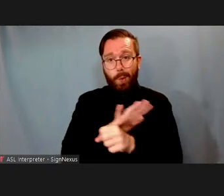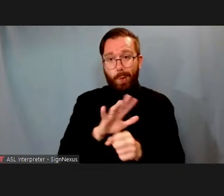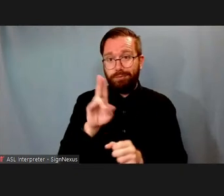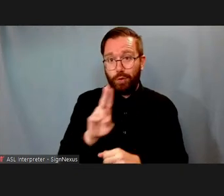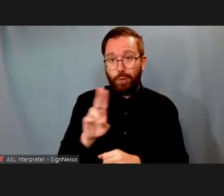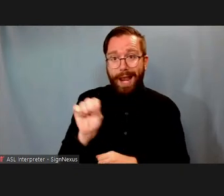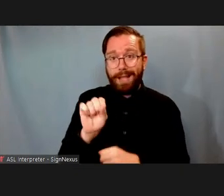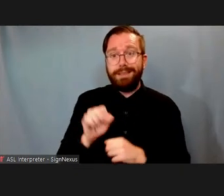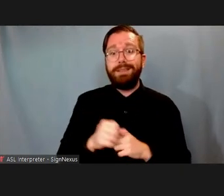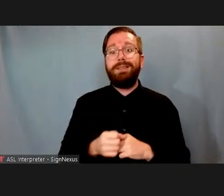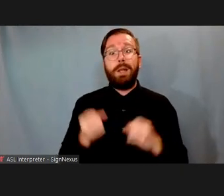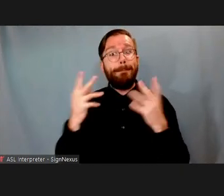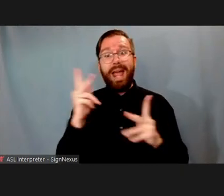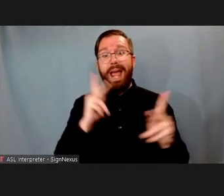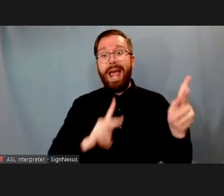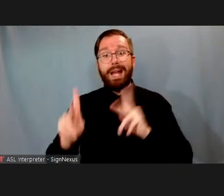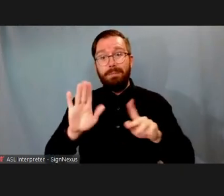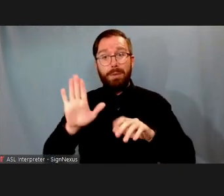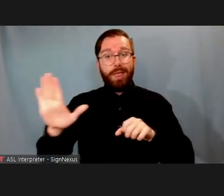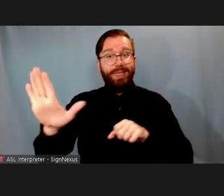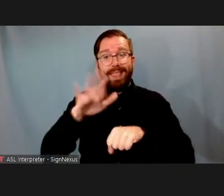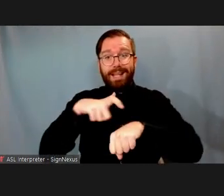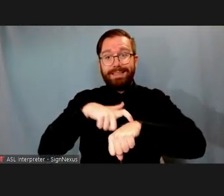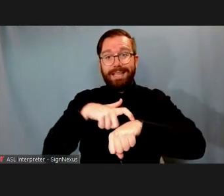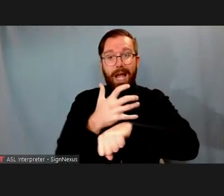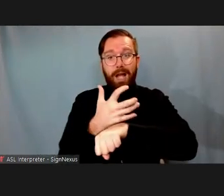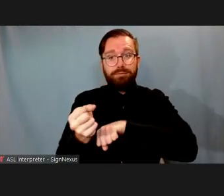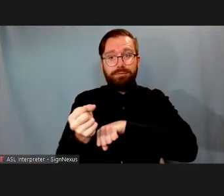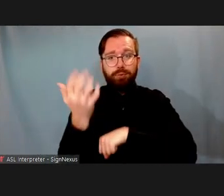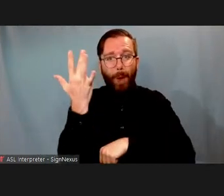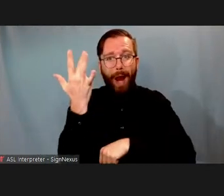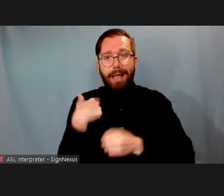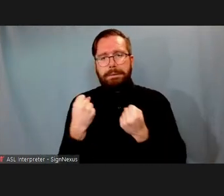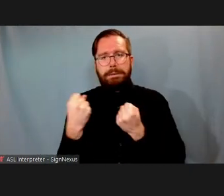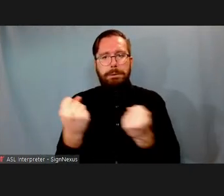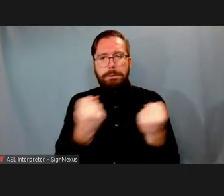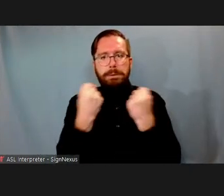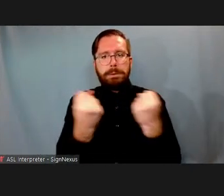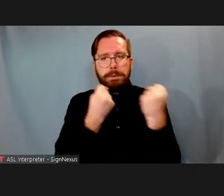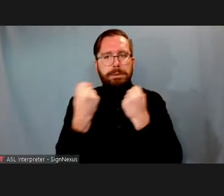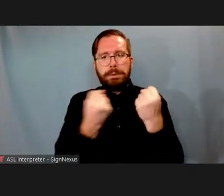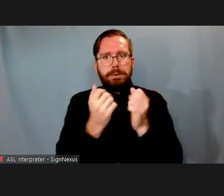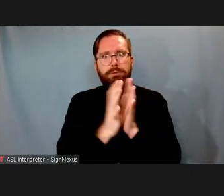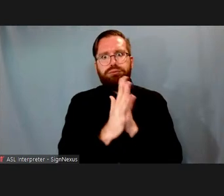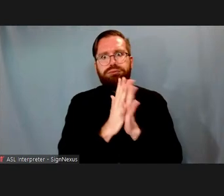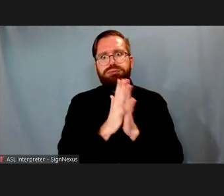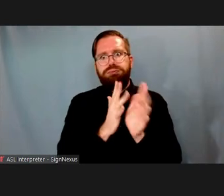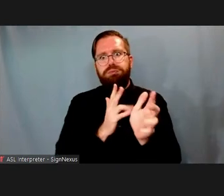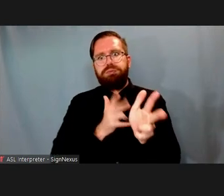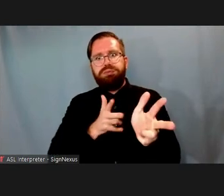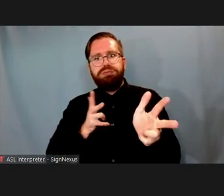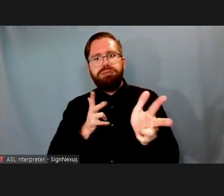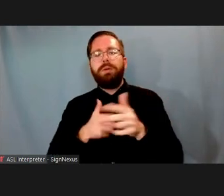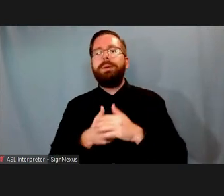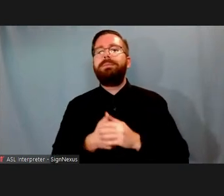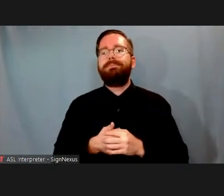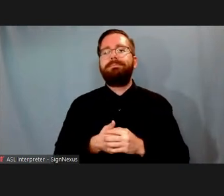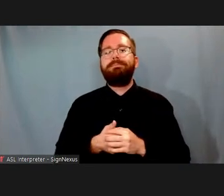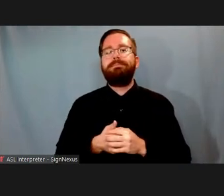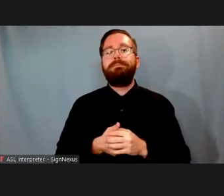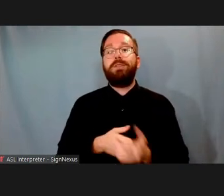equating to almost sixteen hundred dollars per year per driver in delay between 2010 and